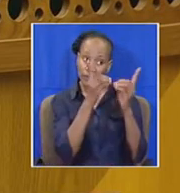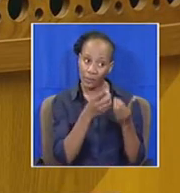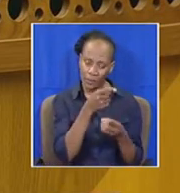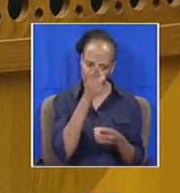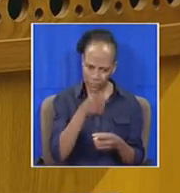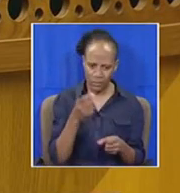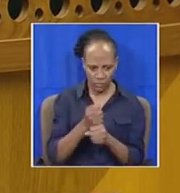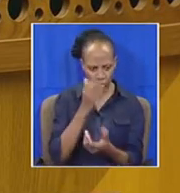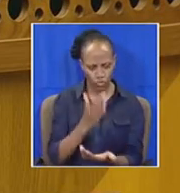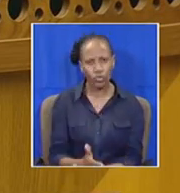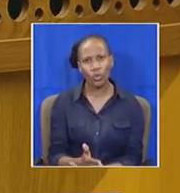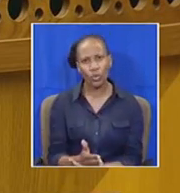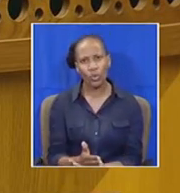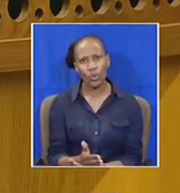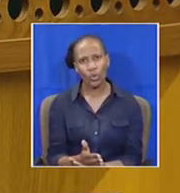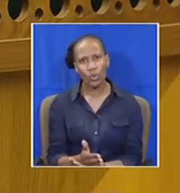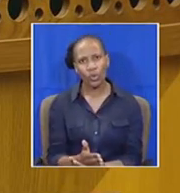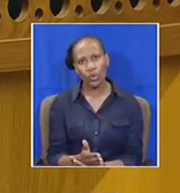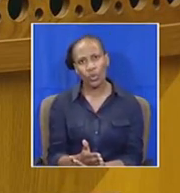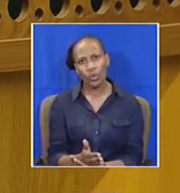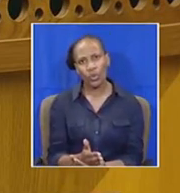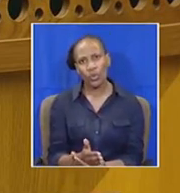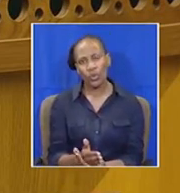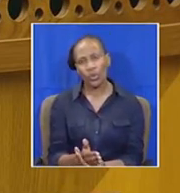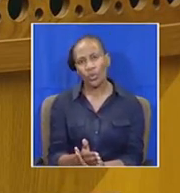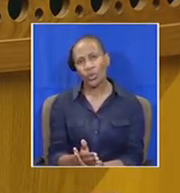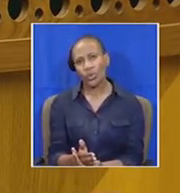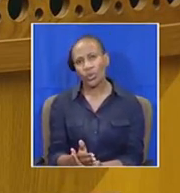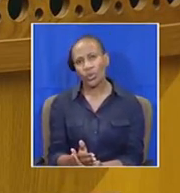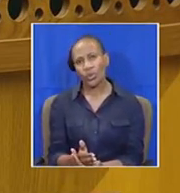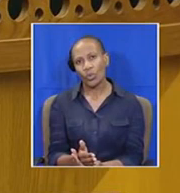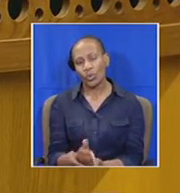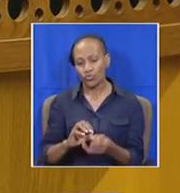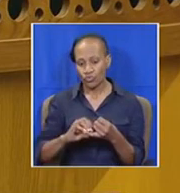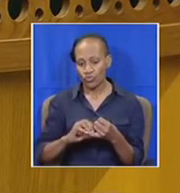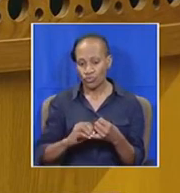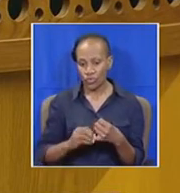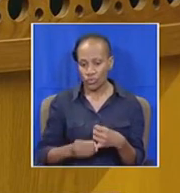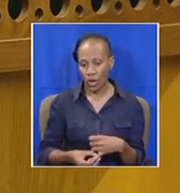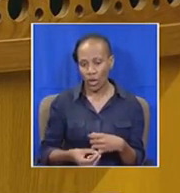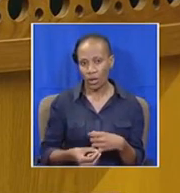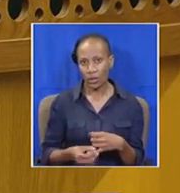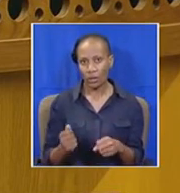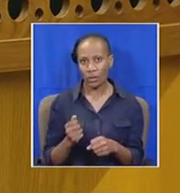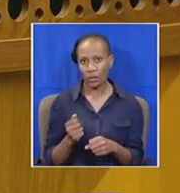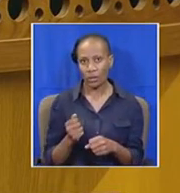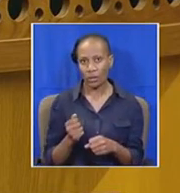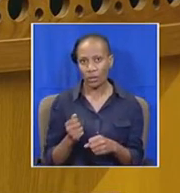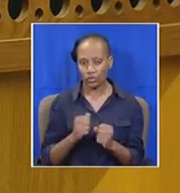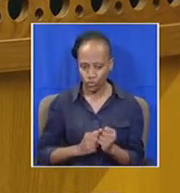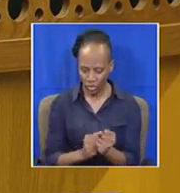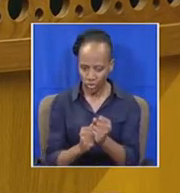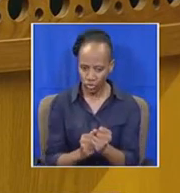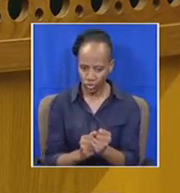consider informants as force multiplier and endeavor to attract and retain strategic